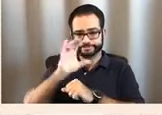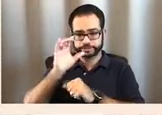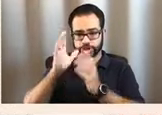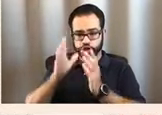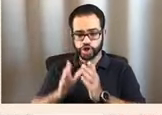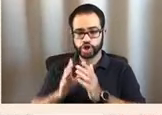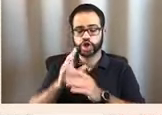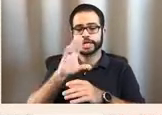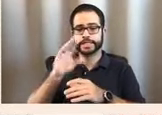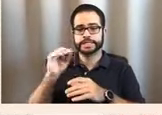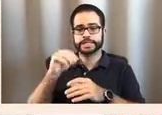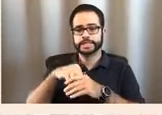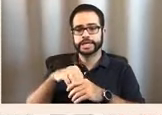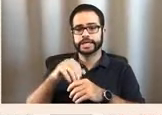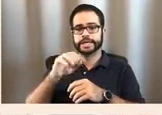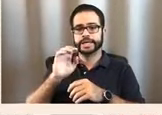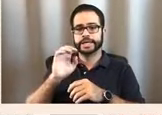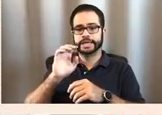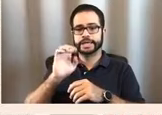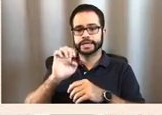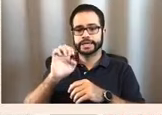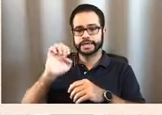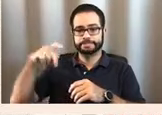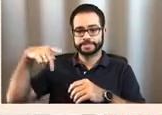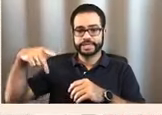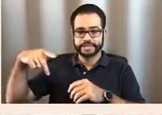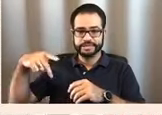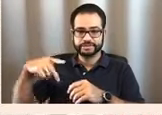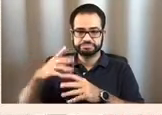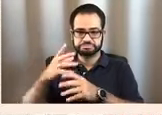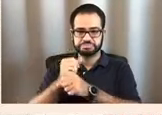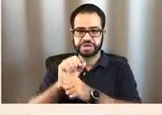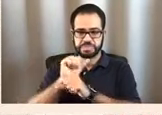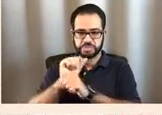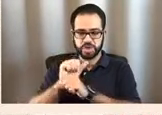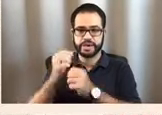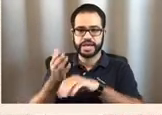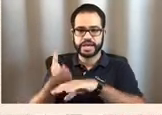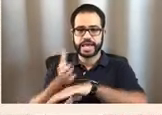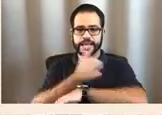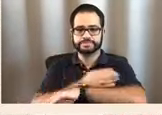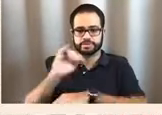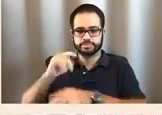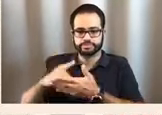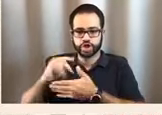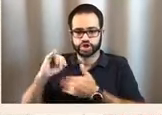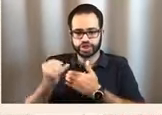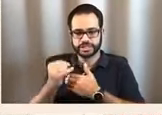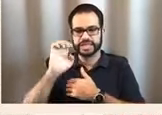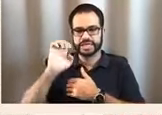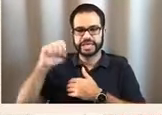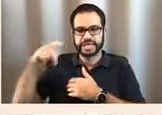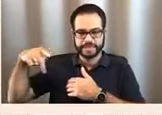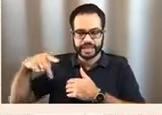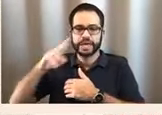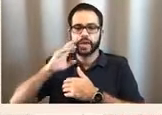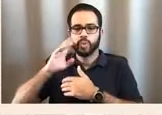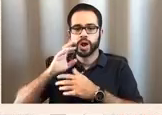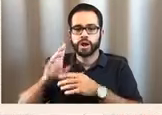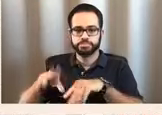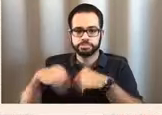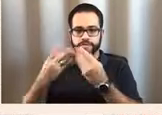Enhancement Project, also known as EEP, APD will allocate funds to provide the following